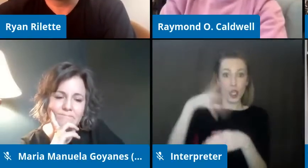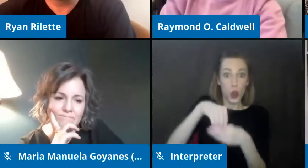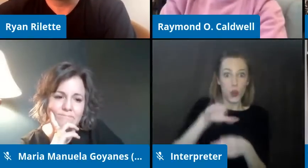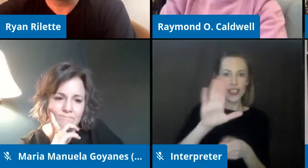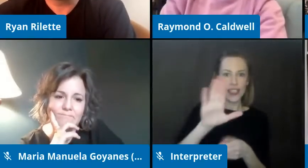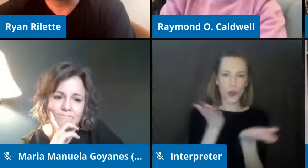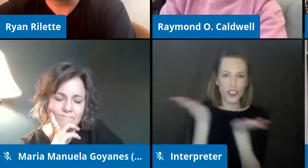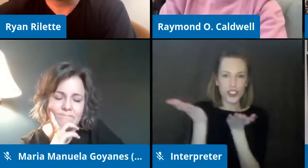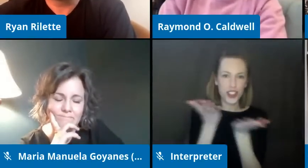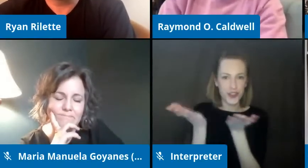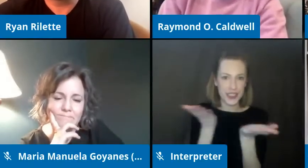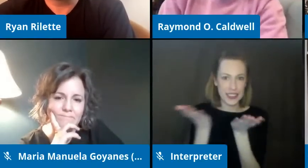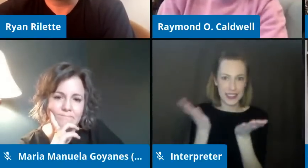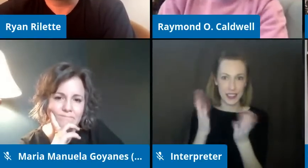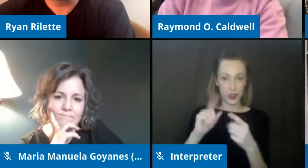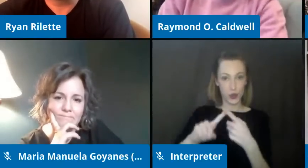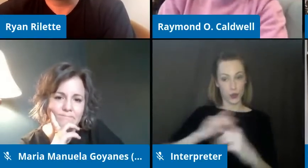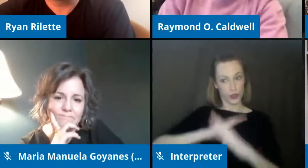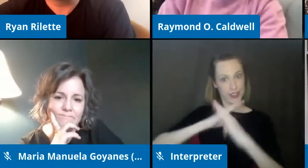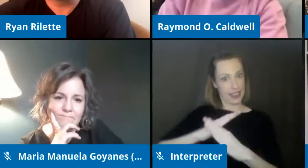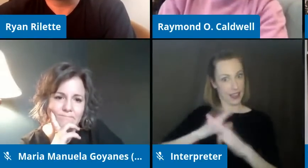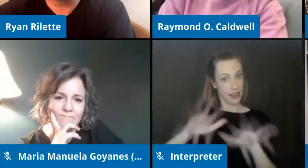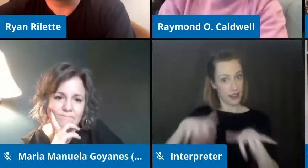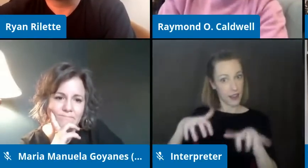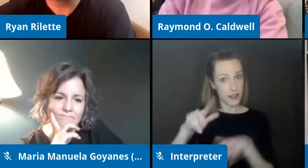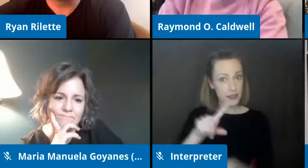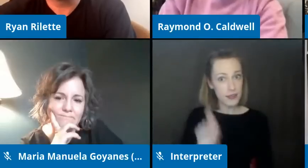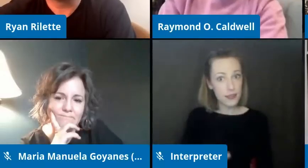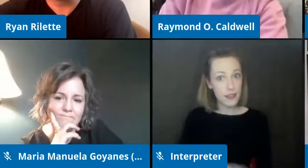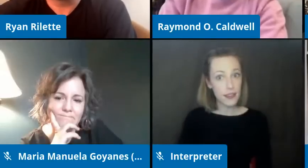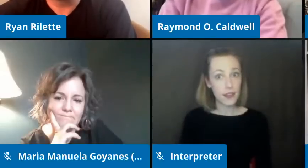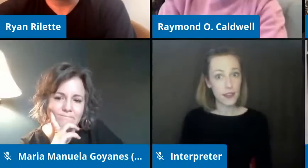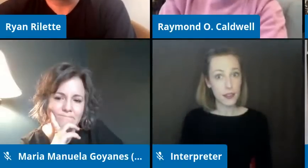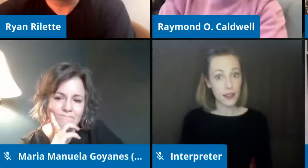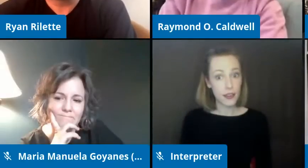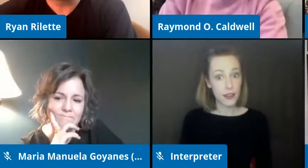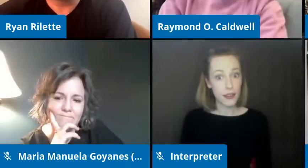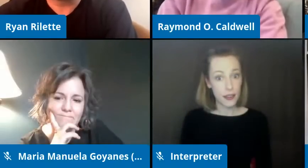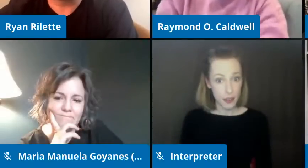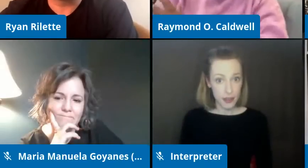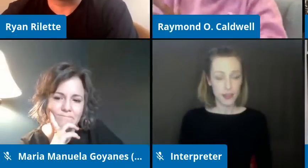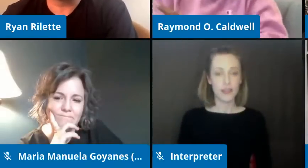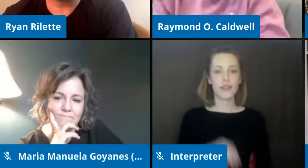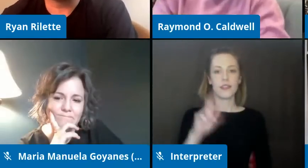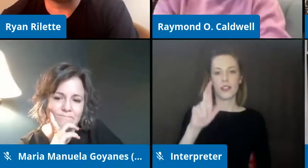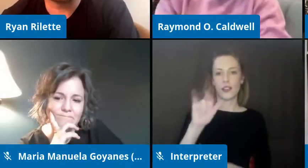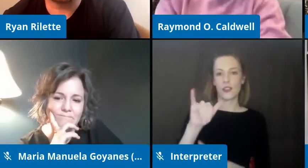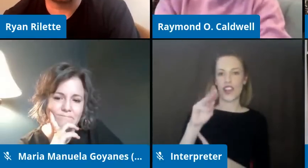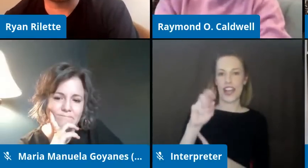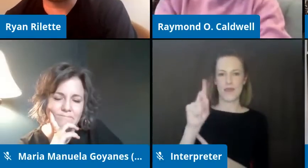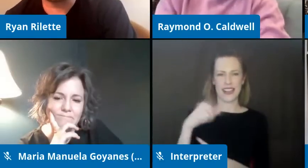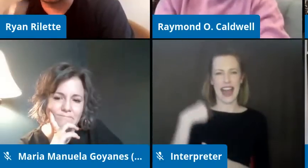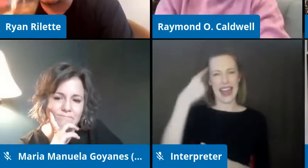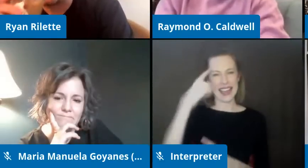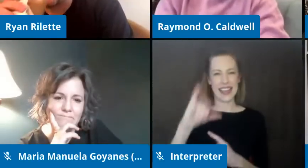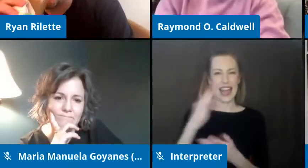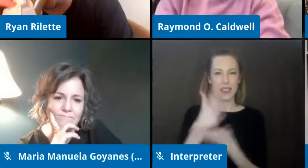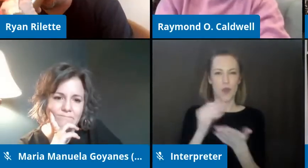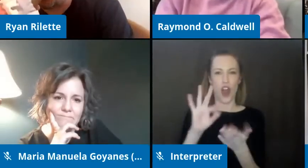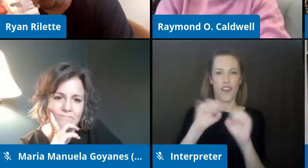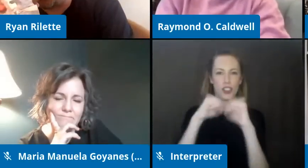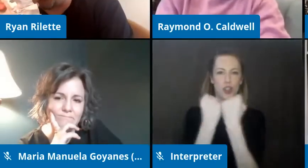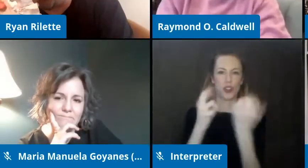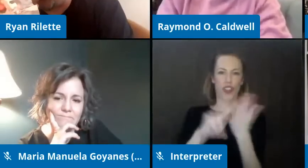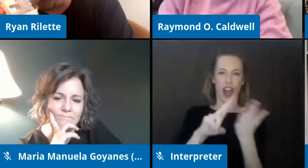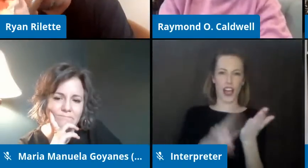your patrons? I mean, I think that's part of the social contract, right? It's just strange. I had a dream the other day and I woke up in